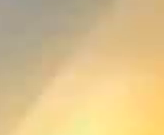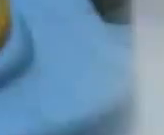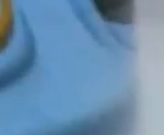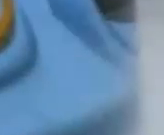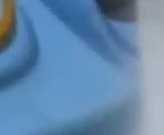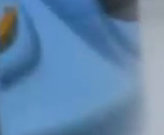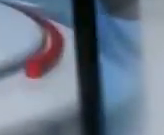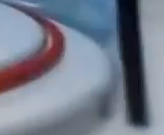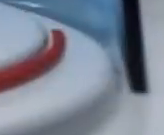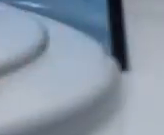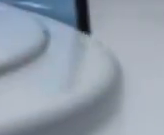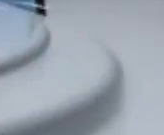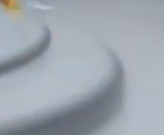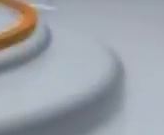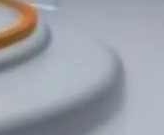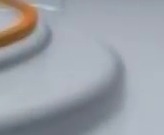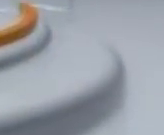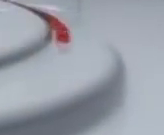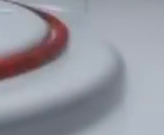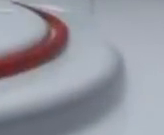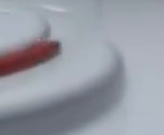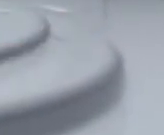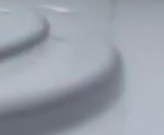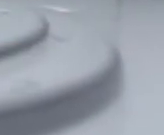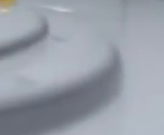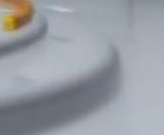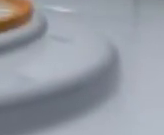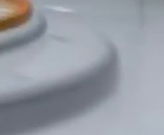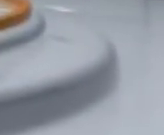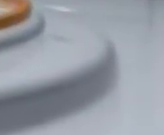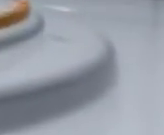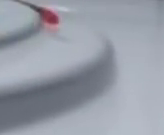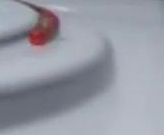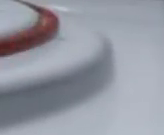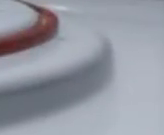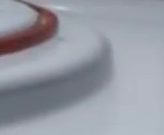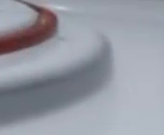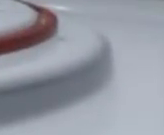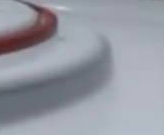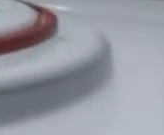Watching KTN Friday Briefing.